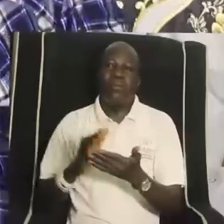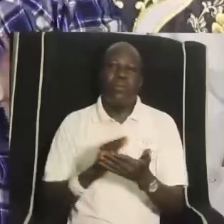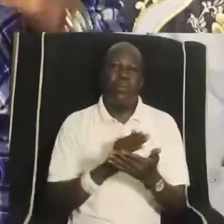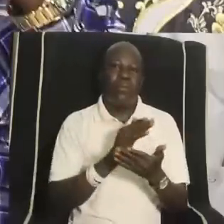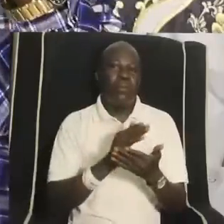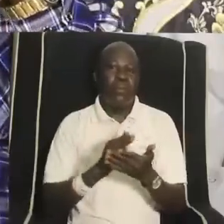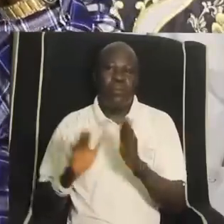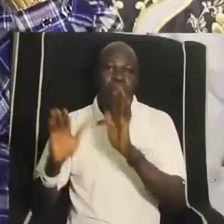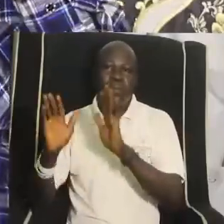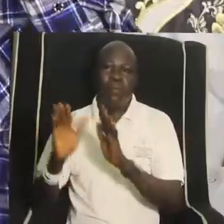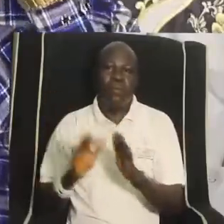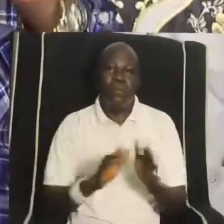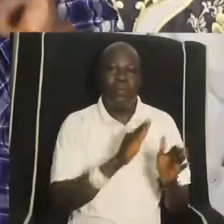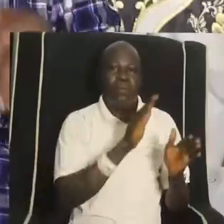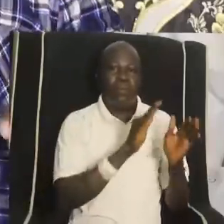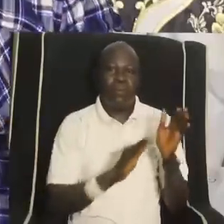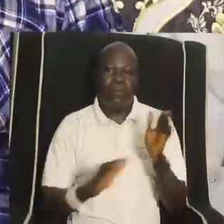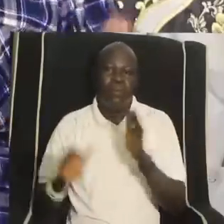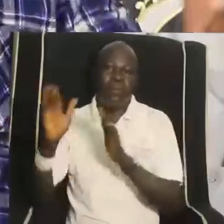beope mabo.